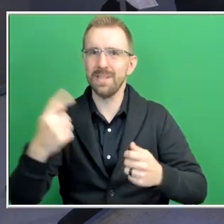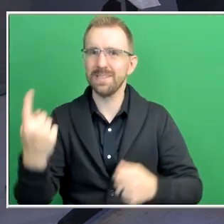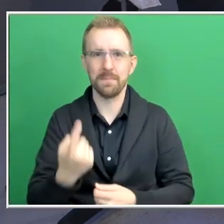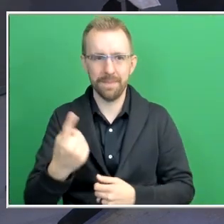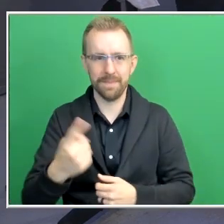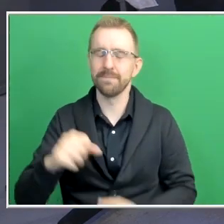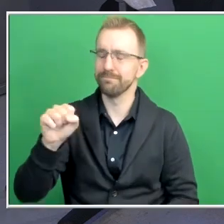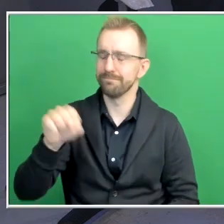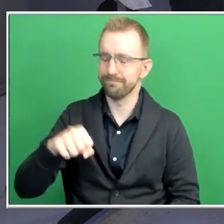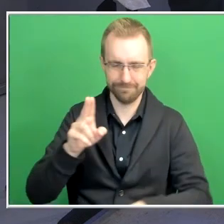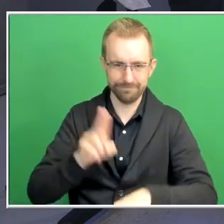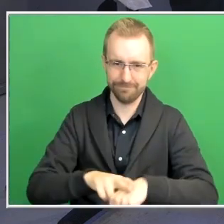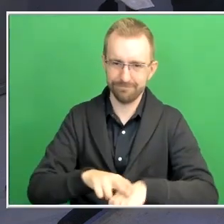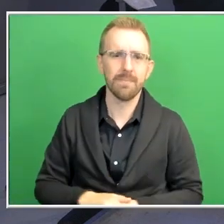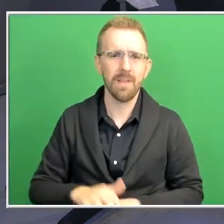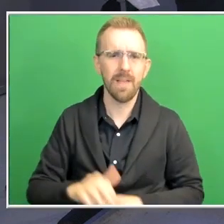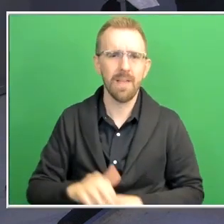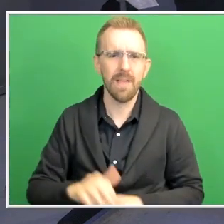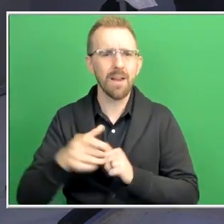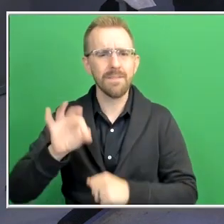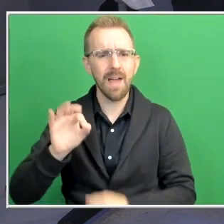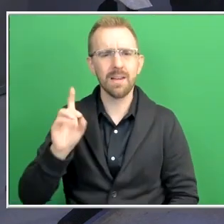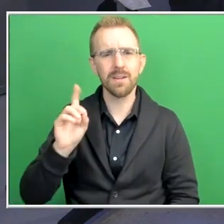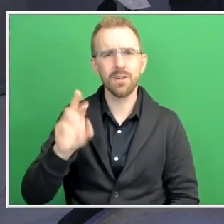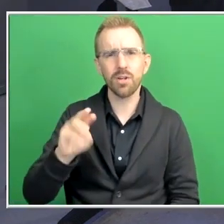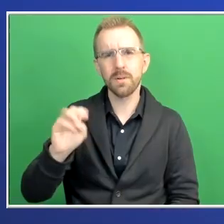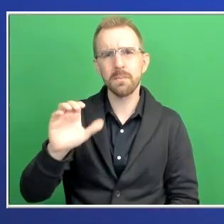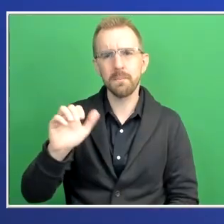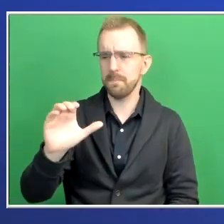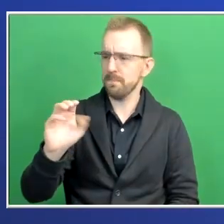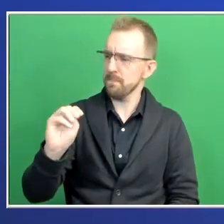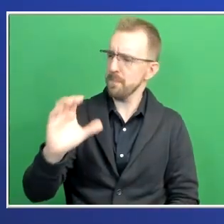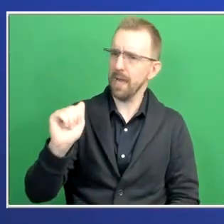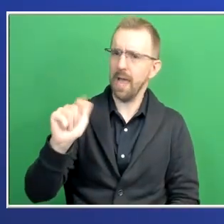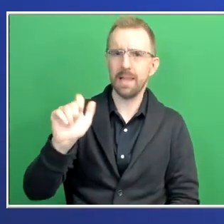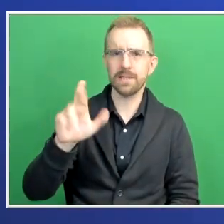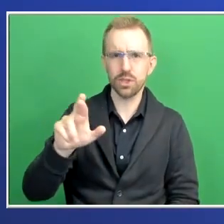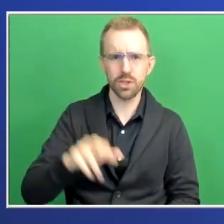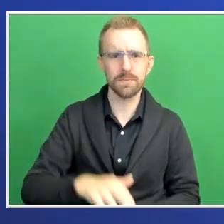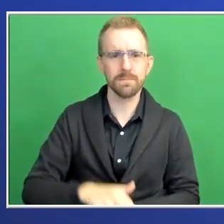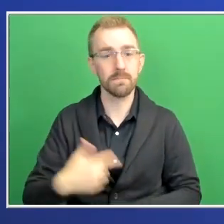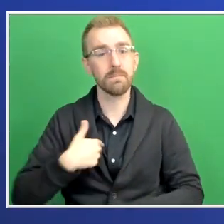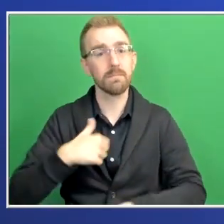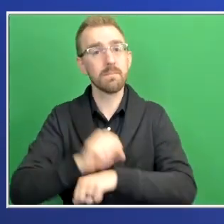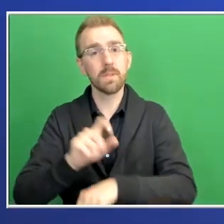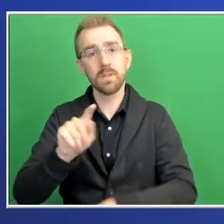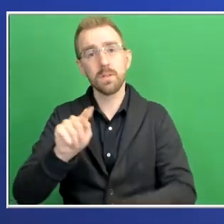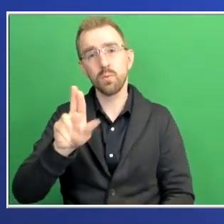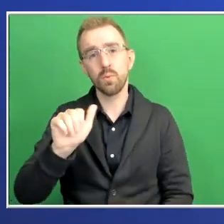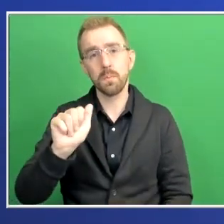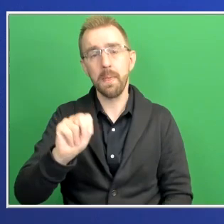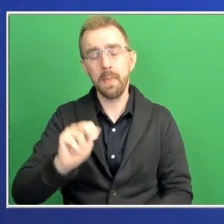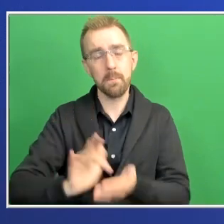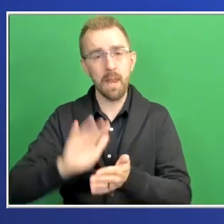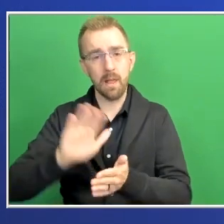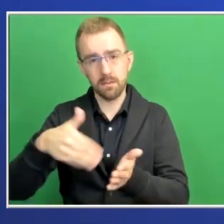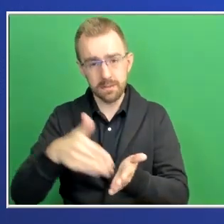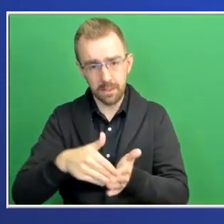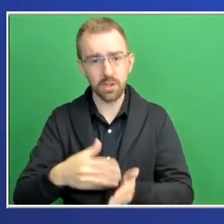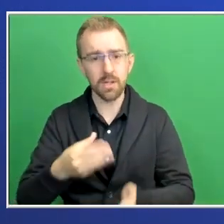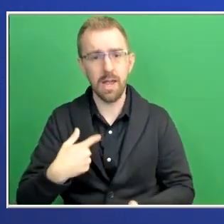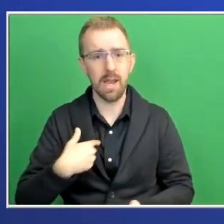you find Dr. McAllister in a weight loss team? Well, I was employed at Truma Medical Center, and I was